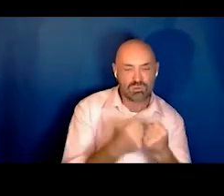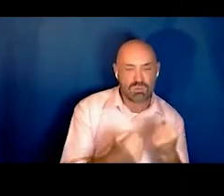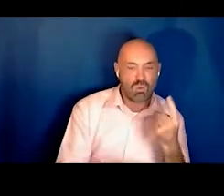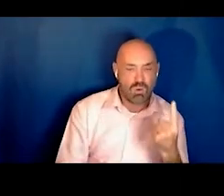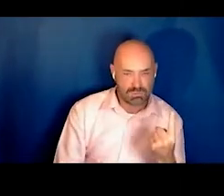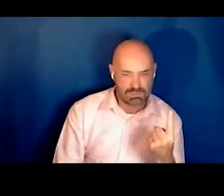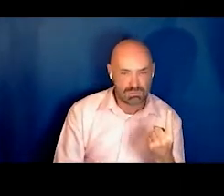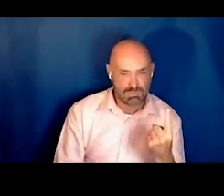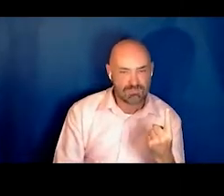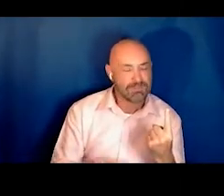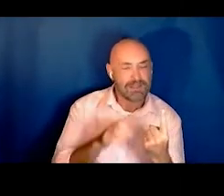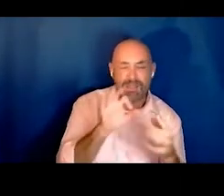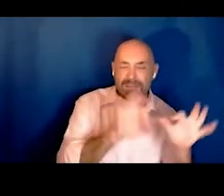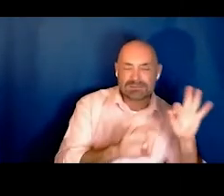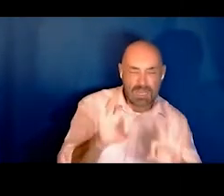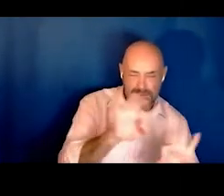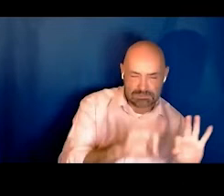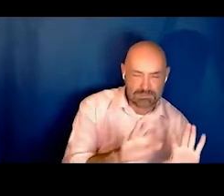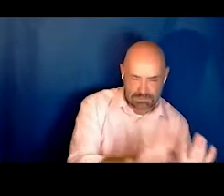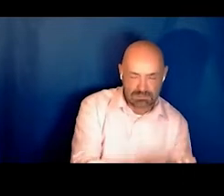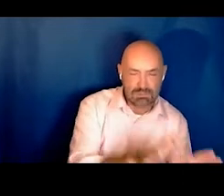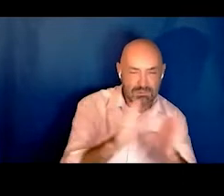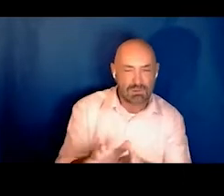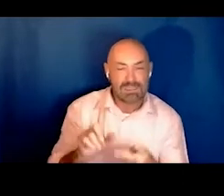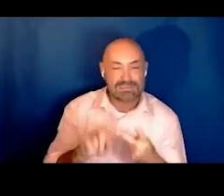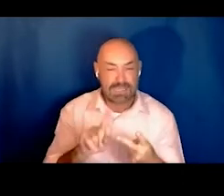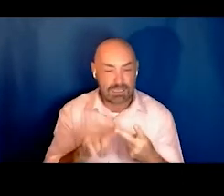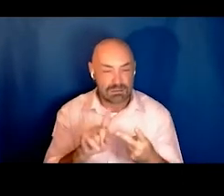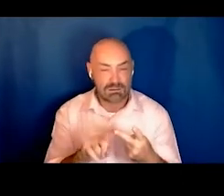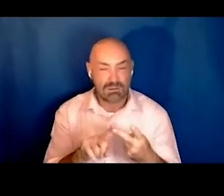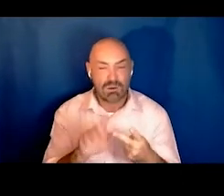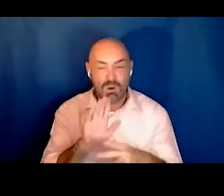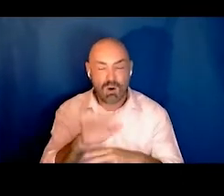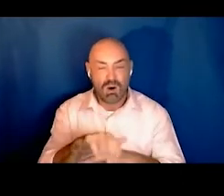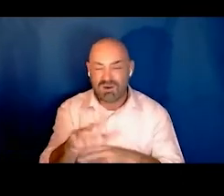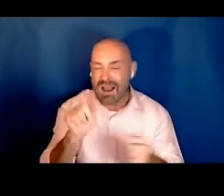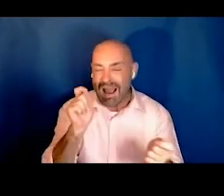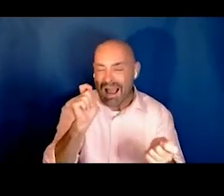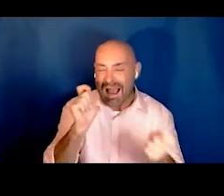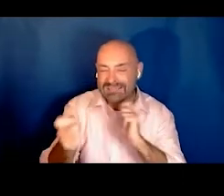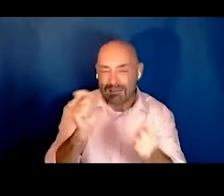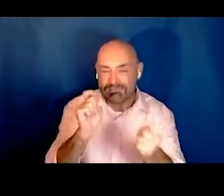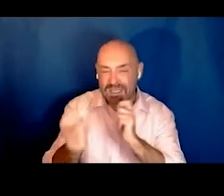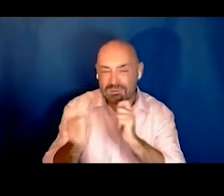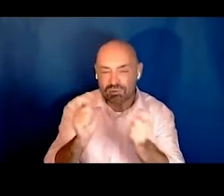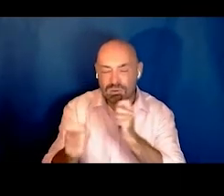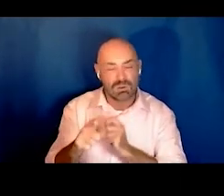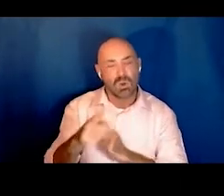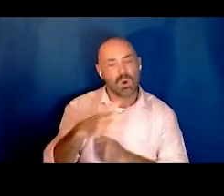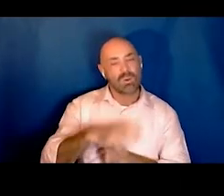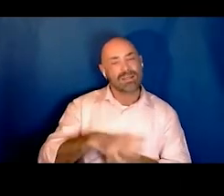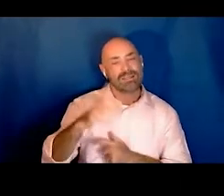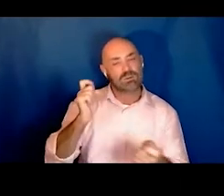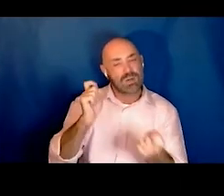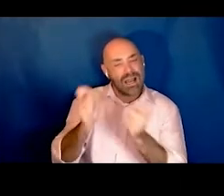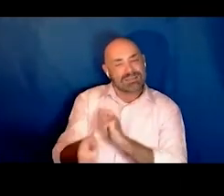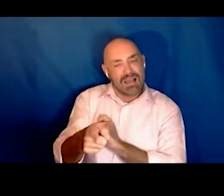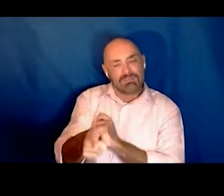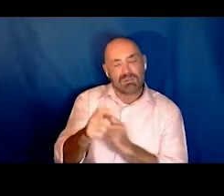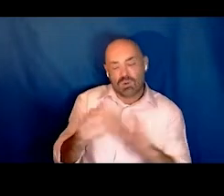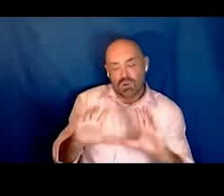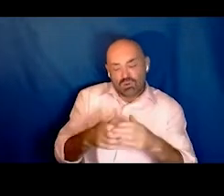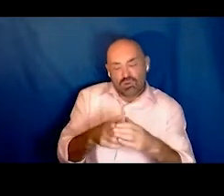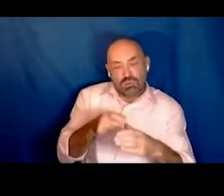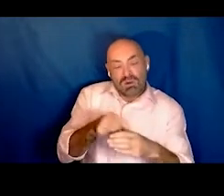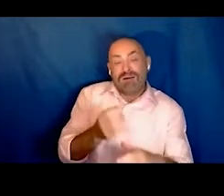on the science summit. The second is on adaptations that we need to make, groups that are vulnerable